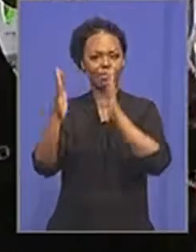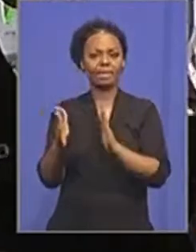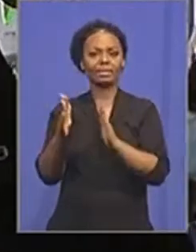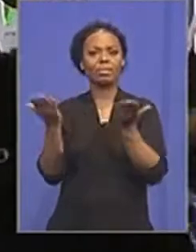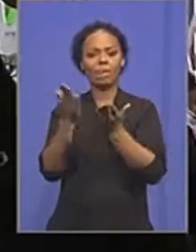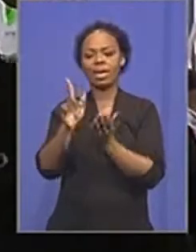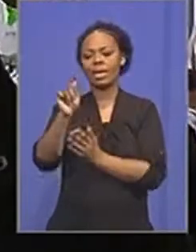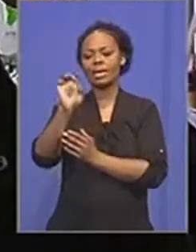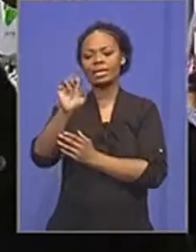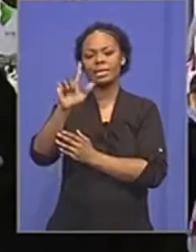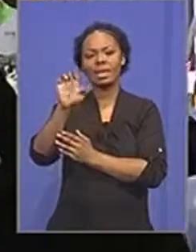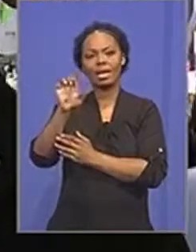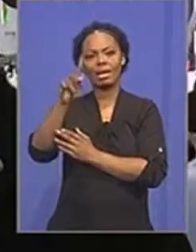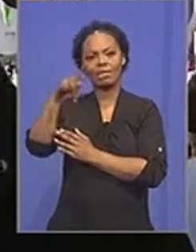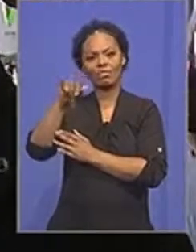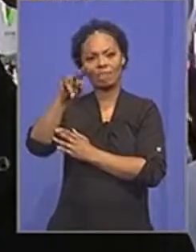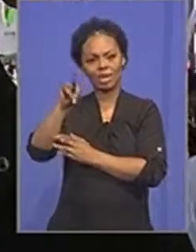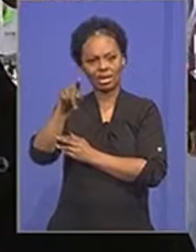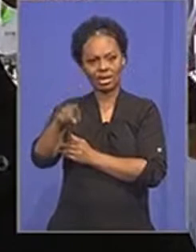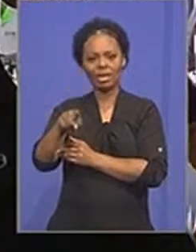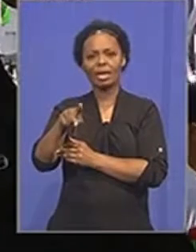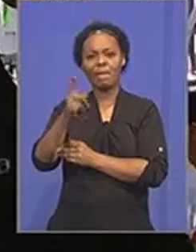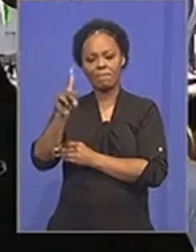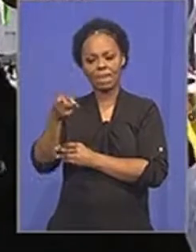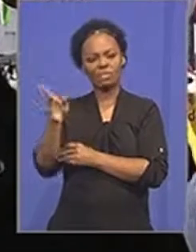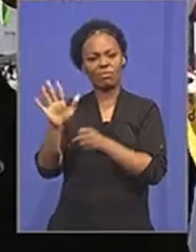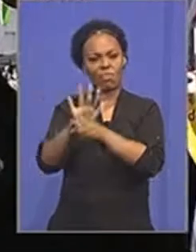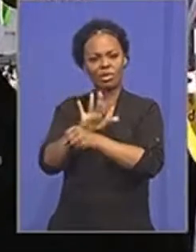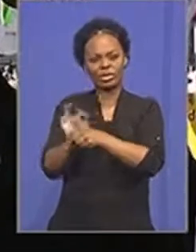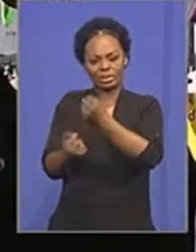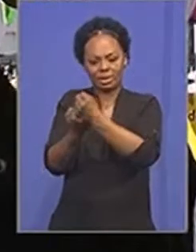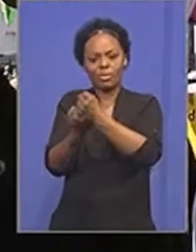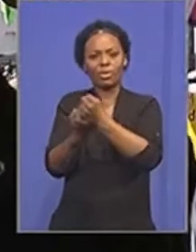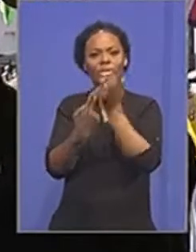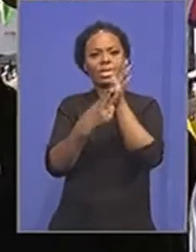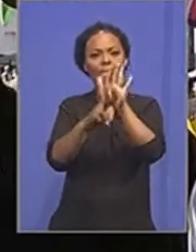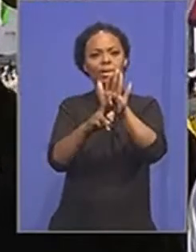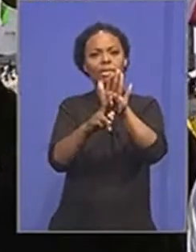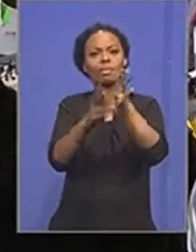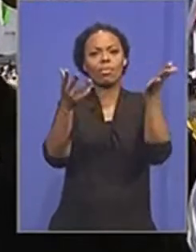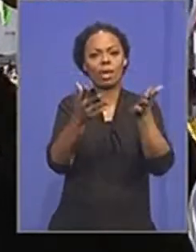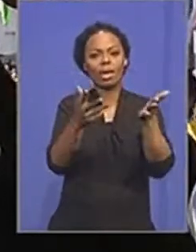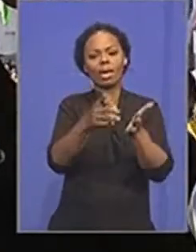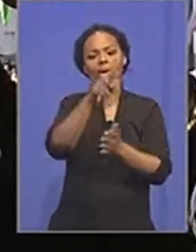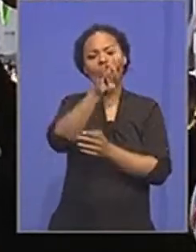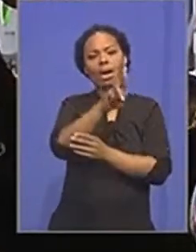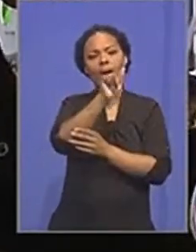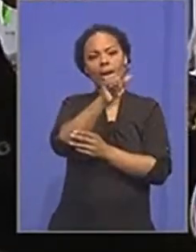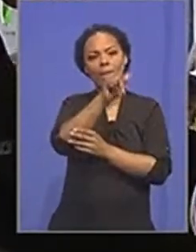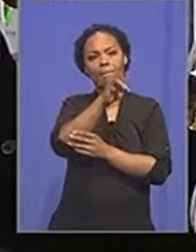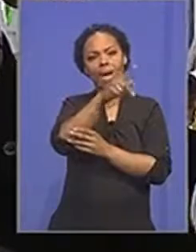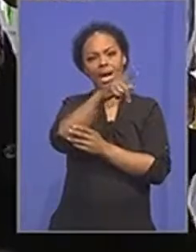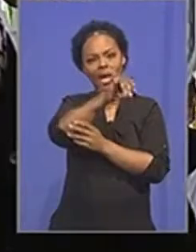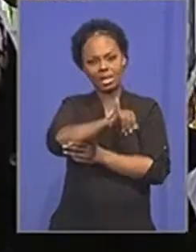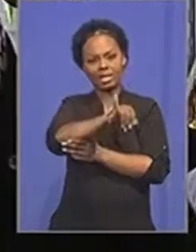must fully reinstate and support our embassy in Ramallah, Palestine, to show where